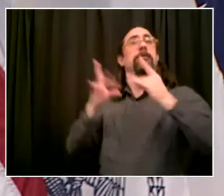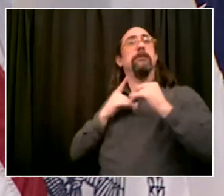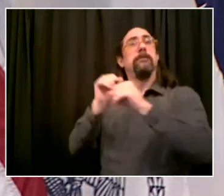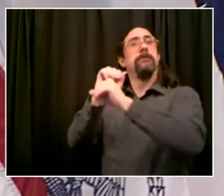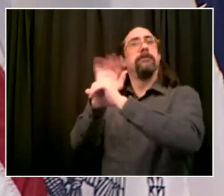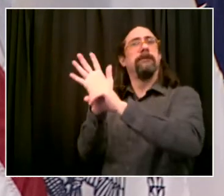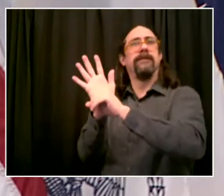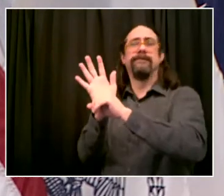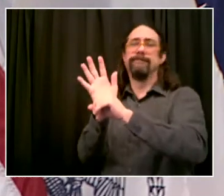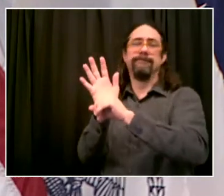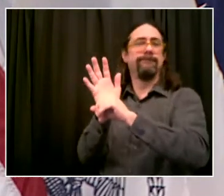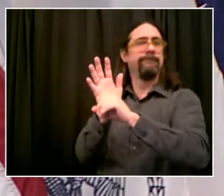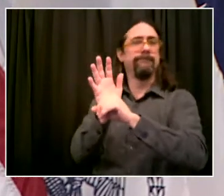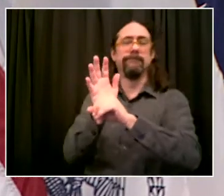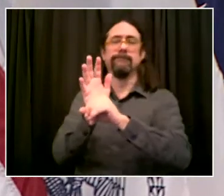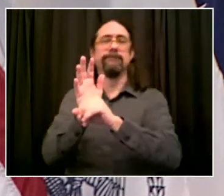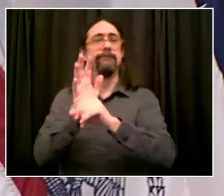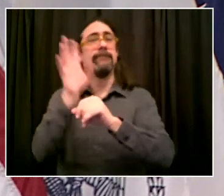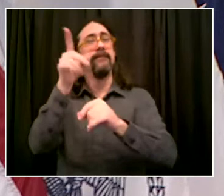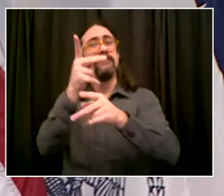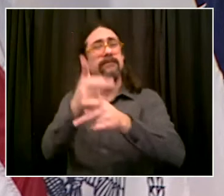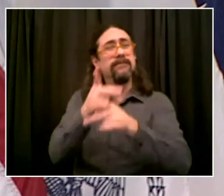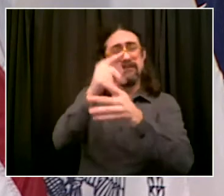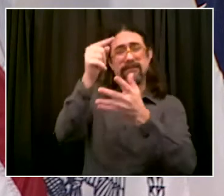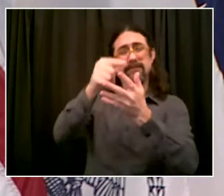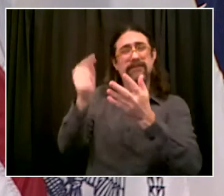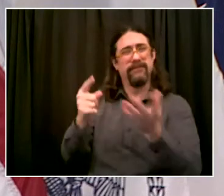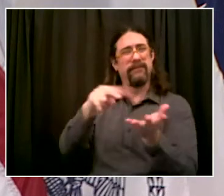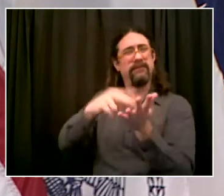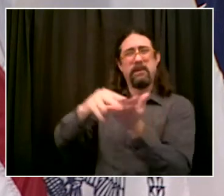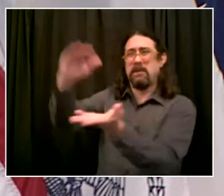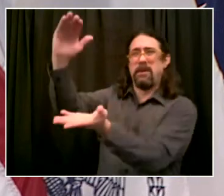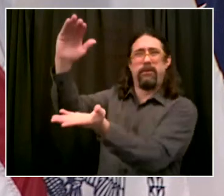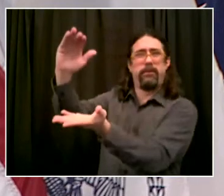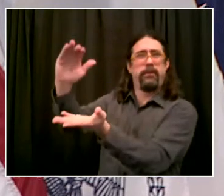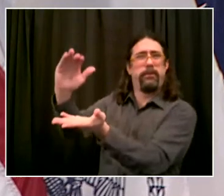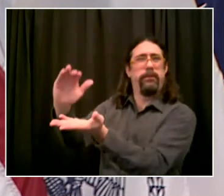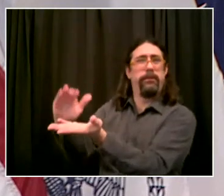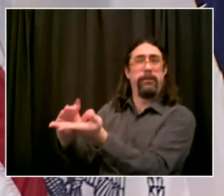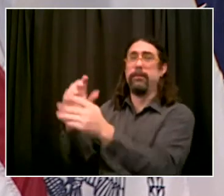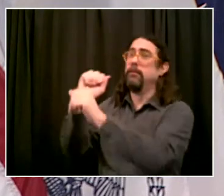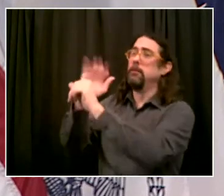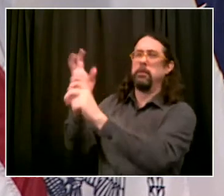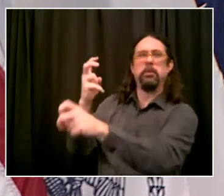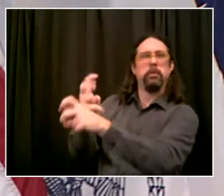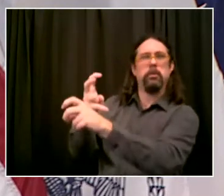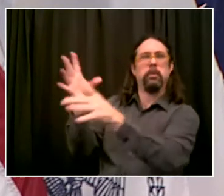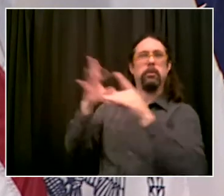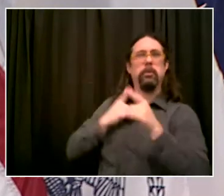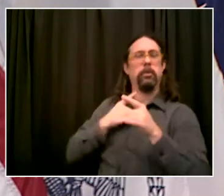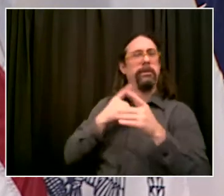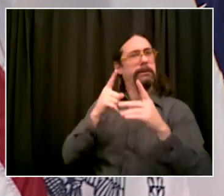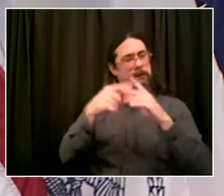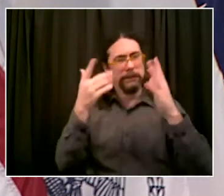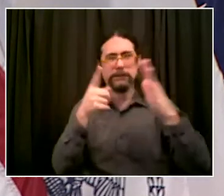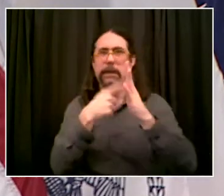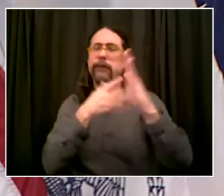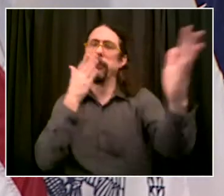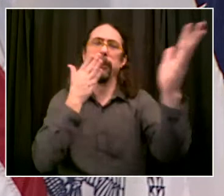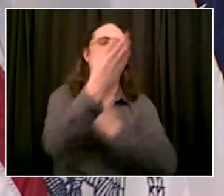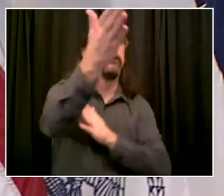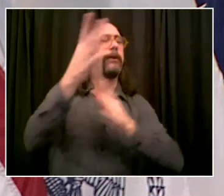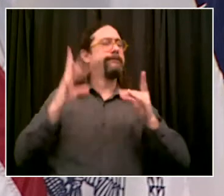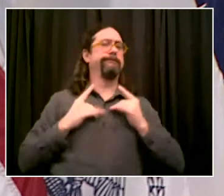well. Hopefully he'll be able to join us tomorrow as part of the press conference. But it's a reminder, COVID